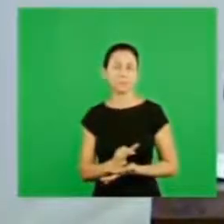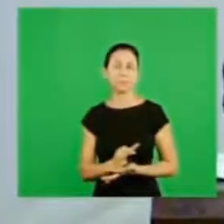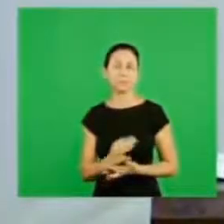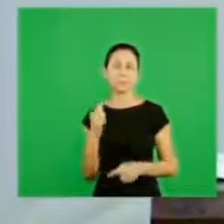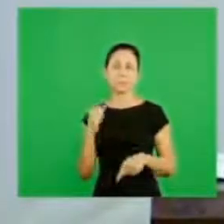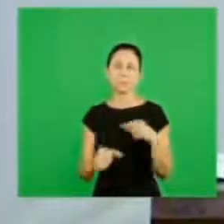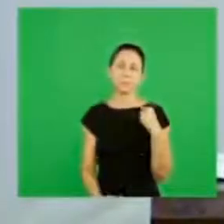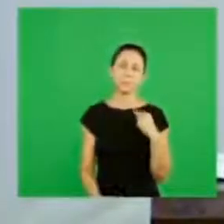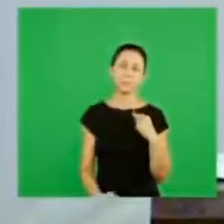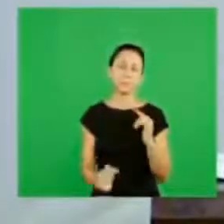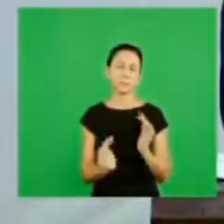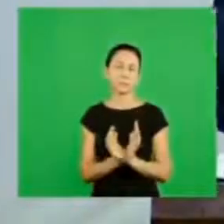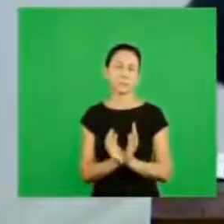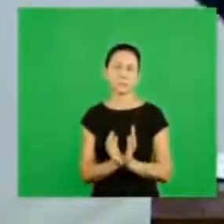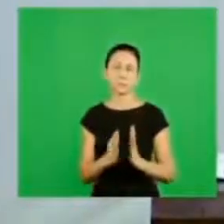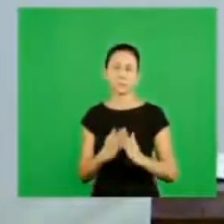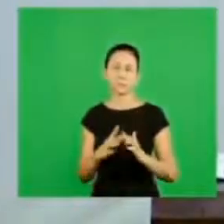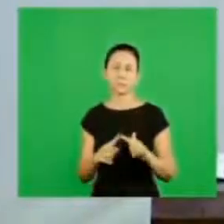theology?